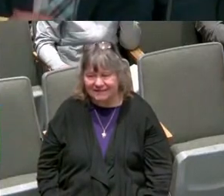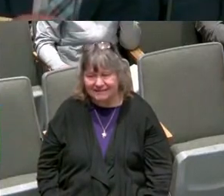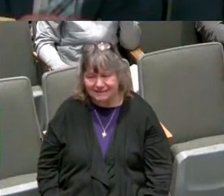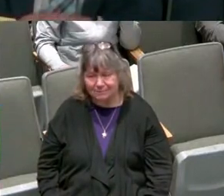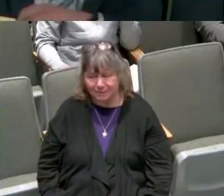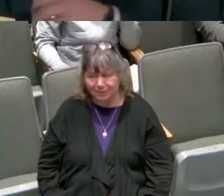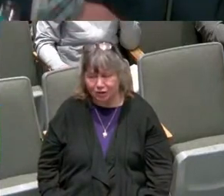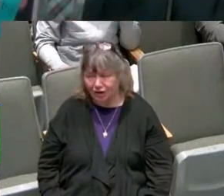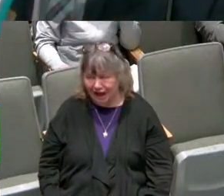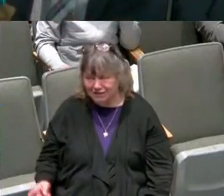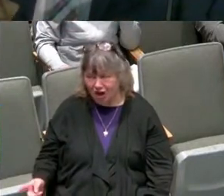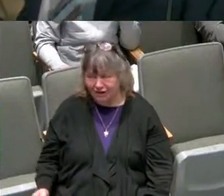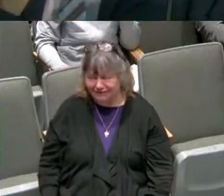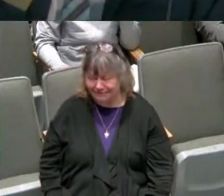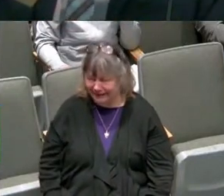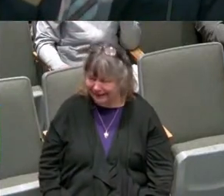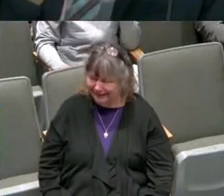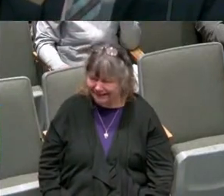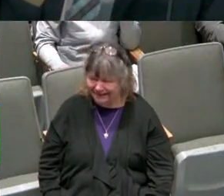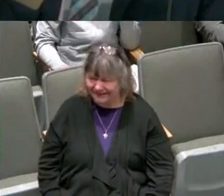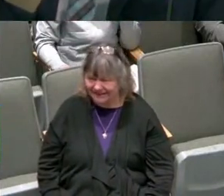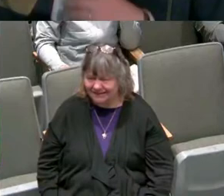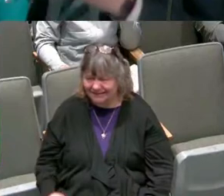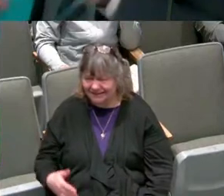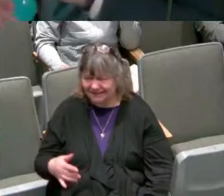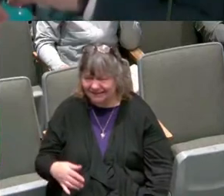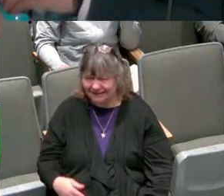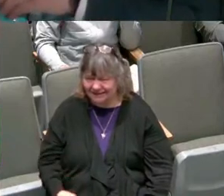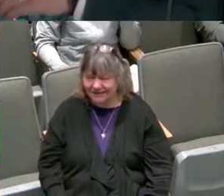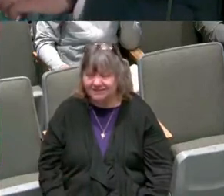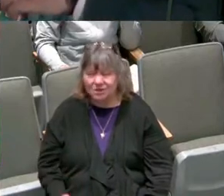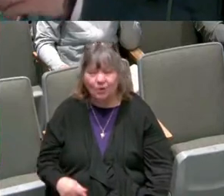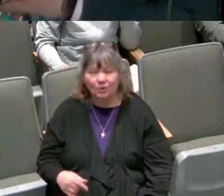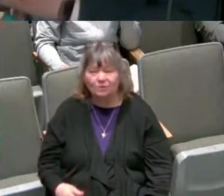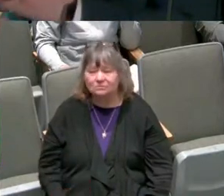thank you does anyone else have any questions